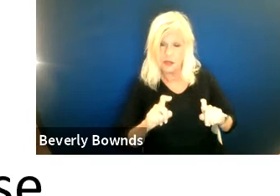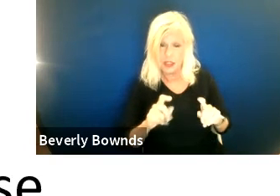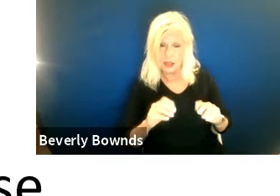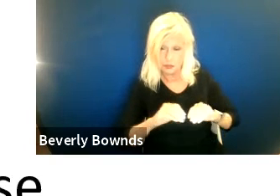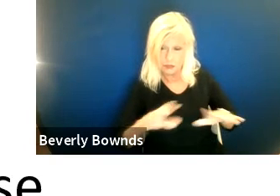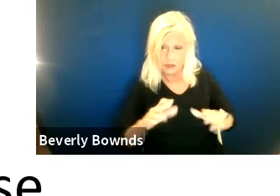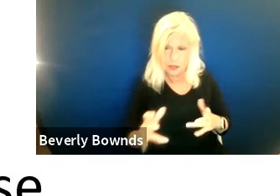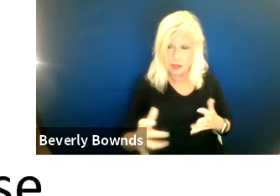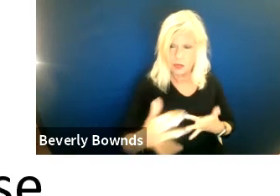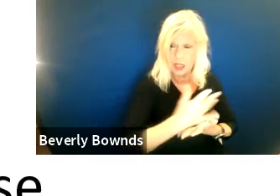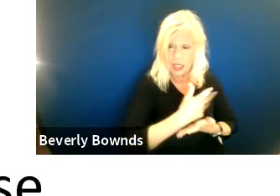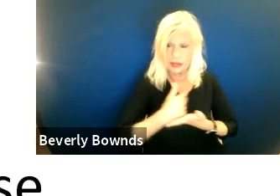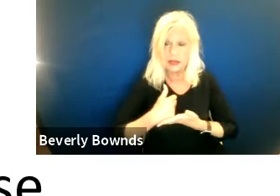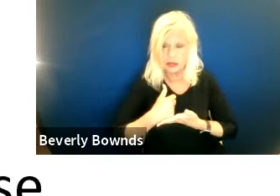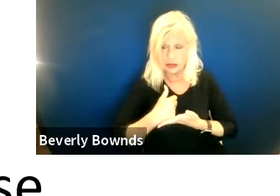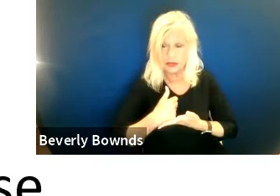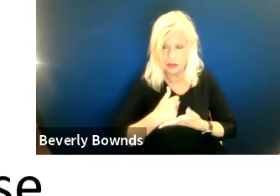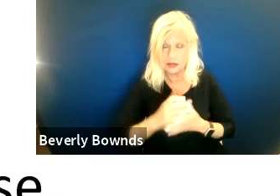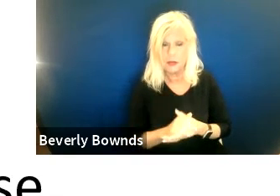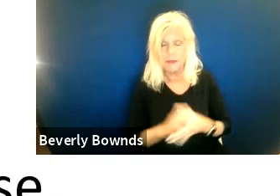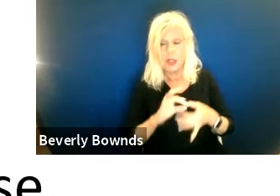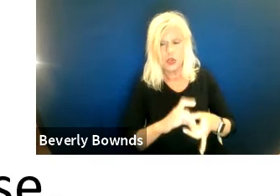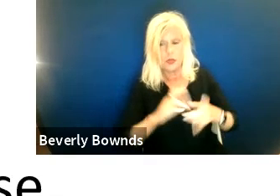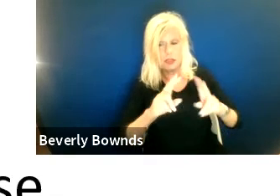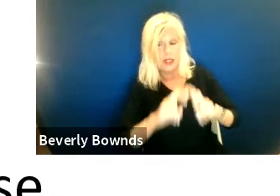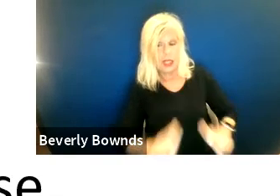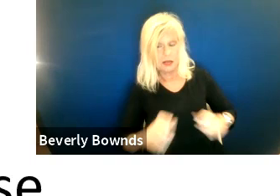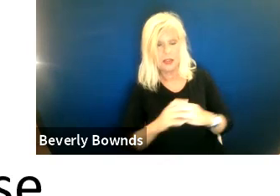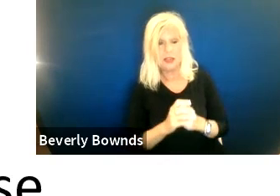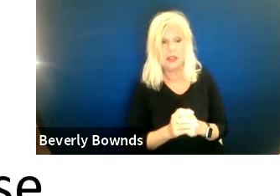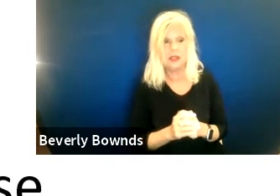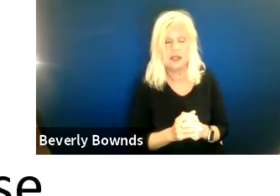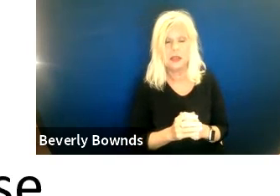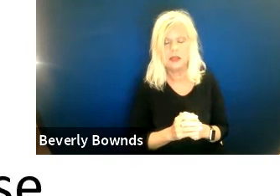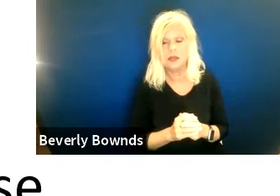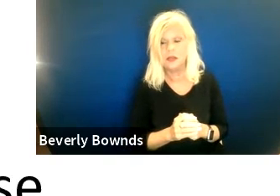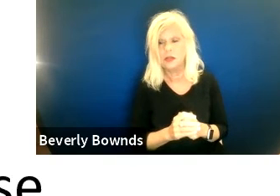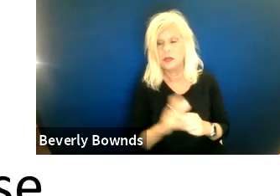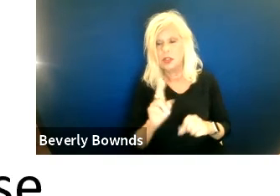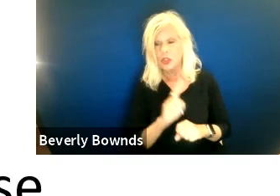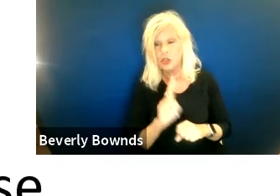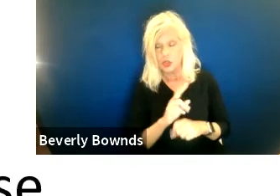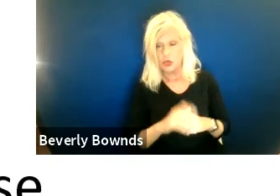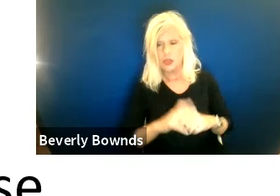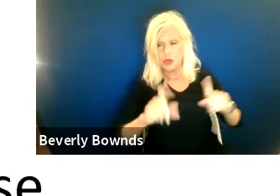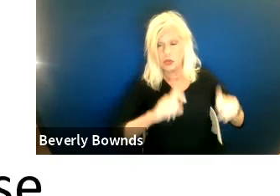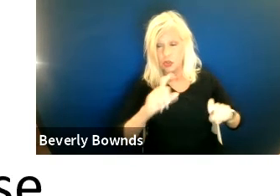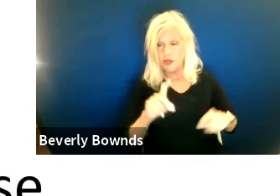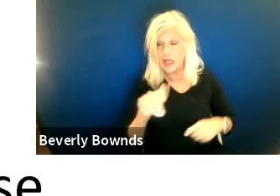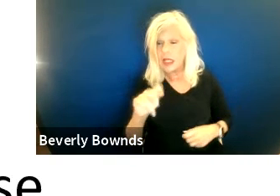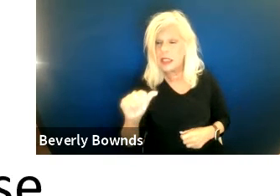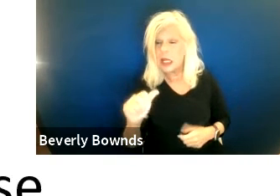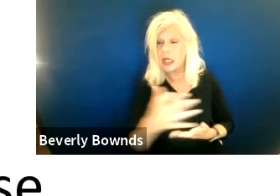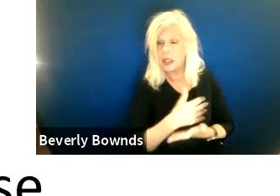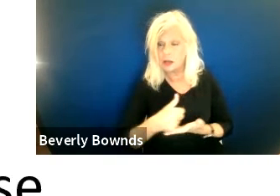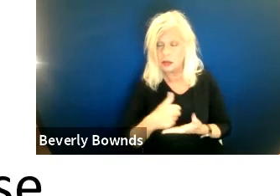this. In terms of analysis, the goal is to really use the survey data to